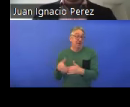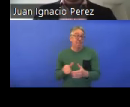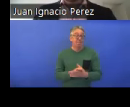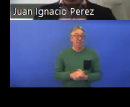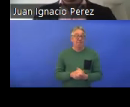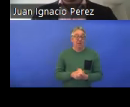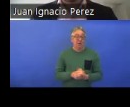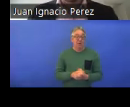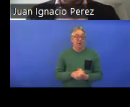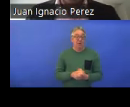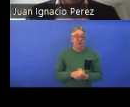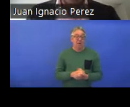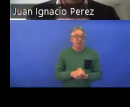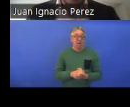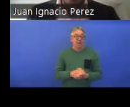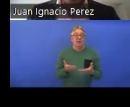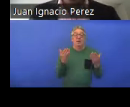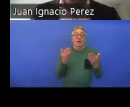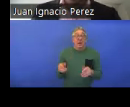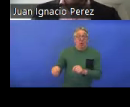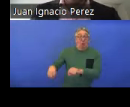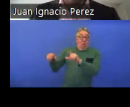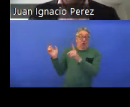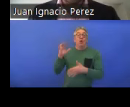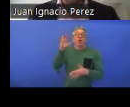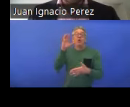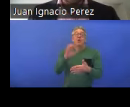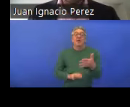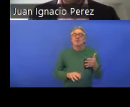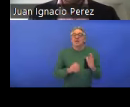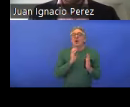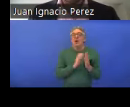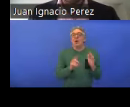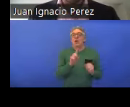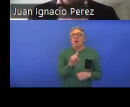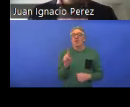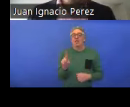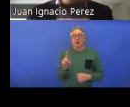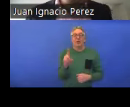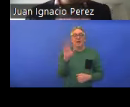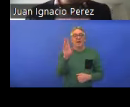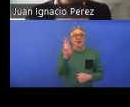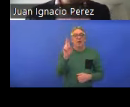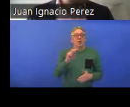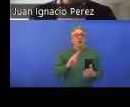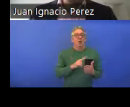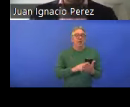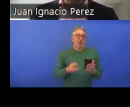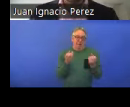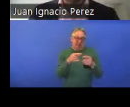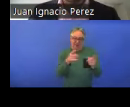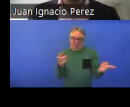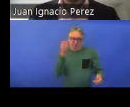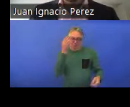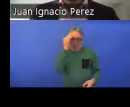Here now the screen is projecting the text of Article 11 of the CPD that most of you probably are